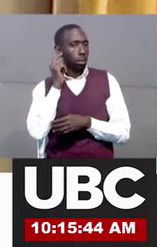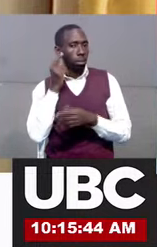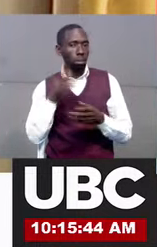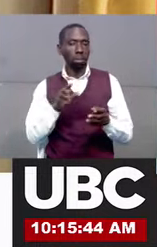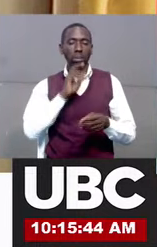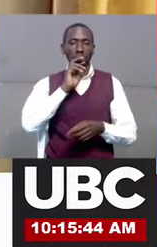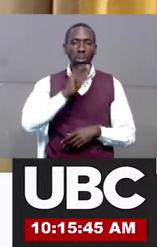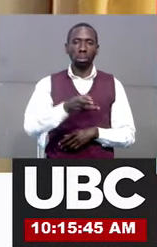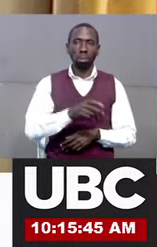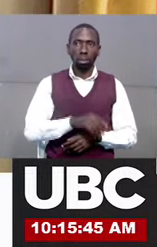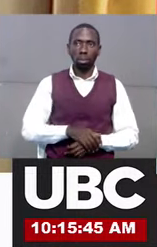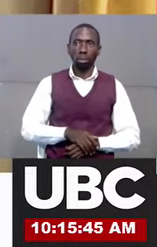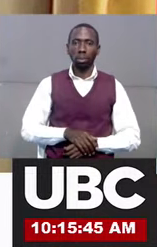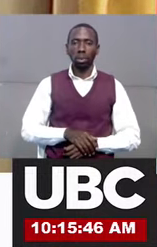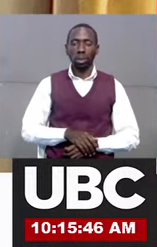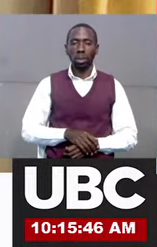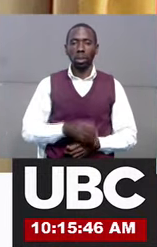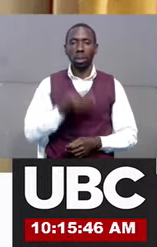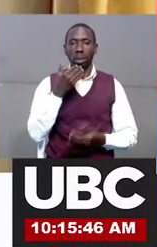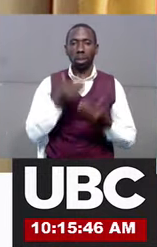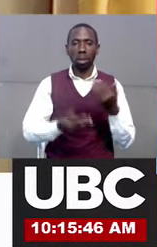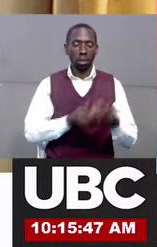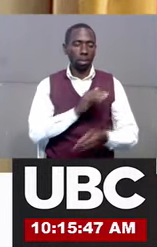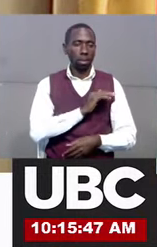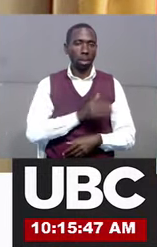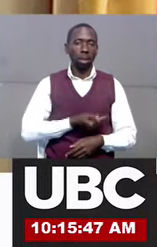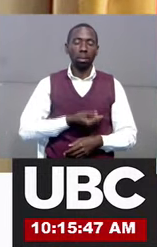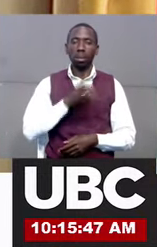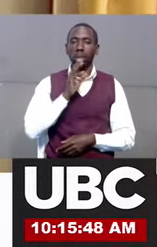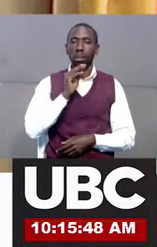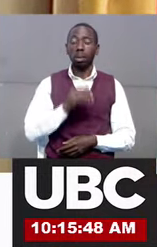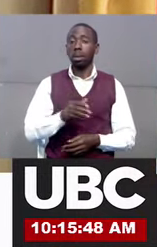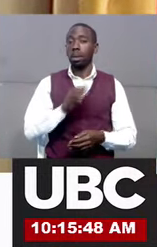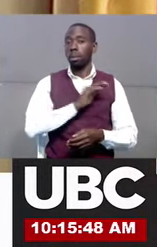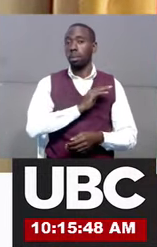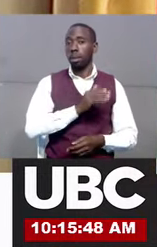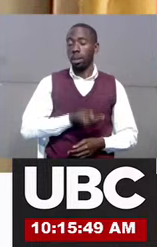Thank you, Madam Right, Madam Speaker. Yes. Madam Speaker,